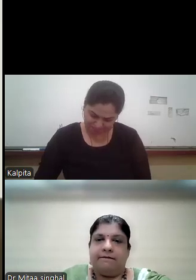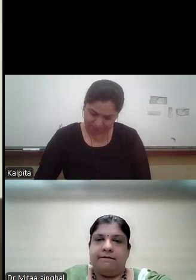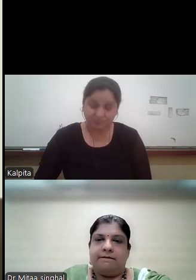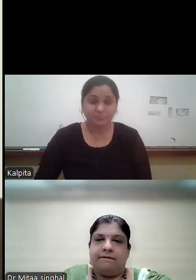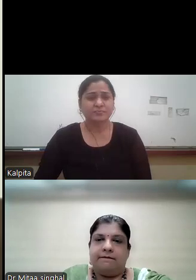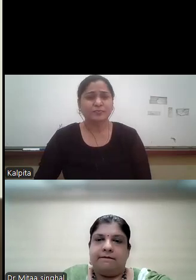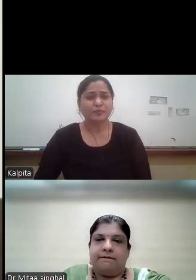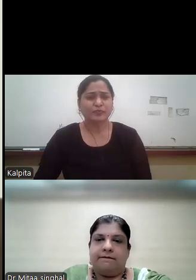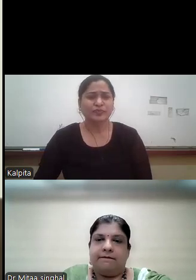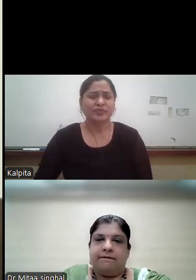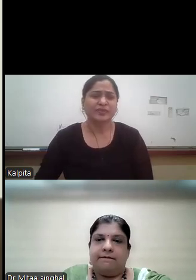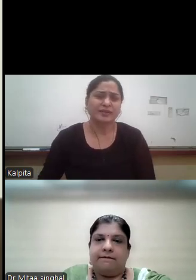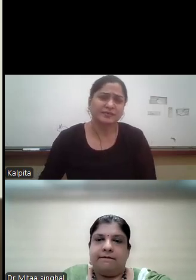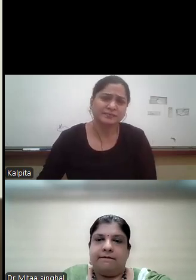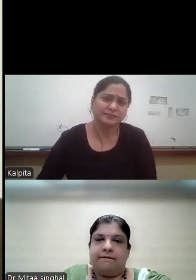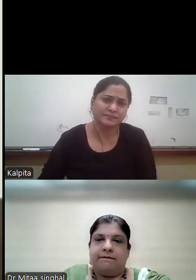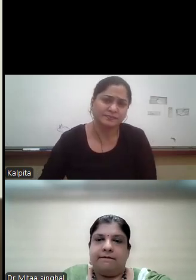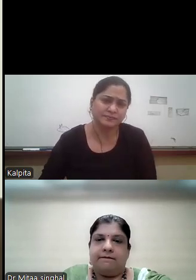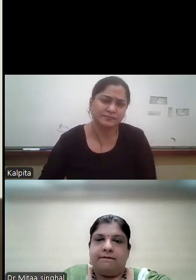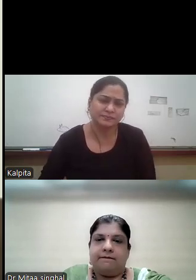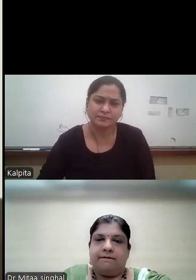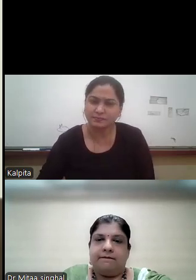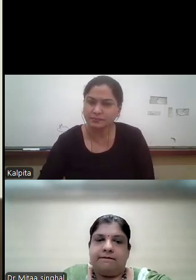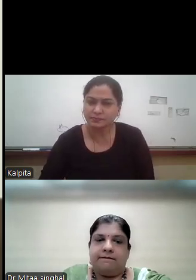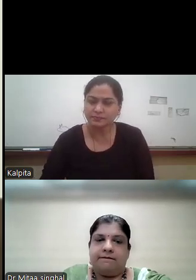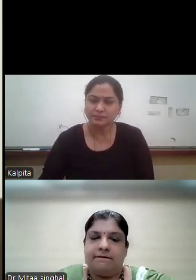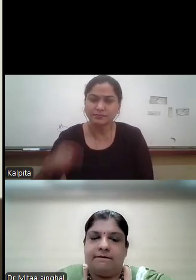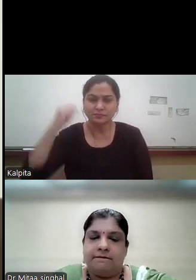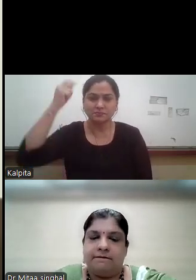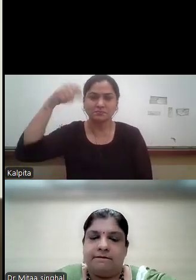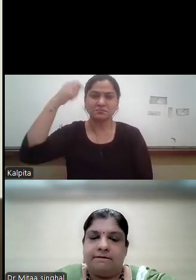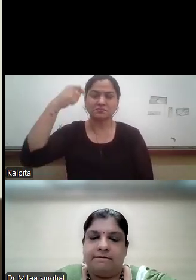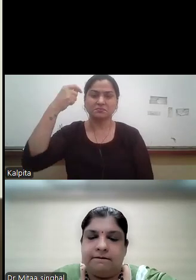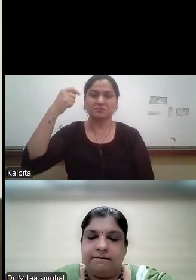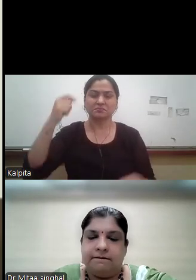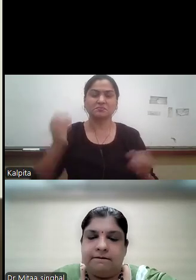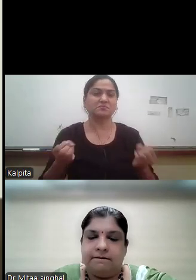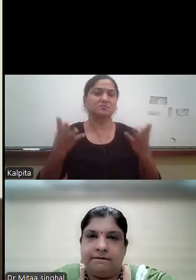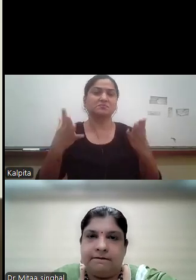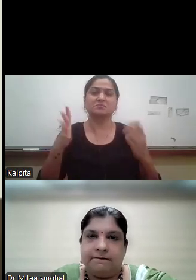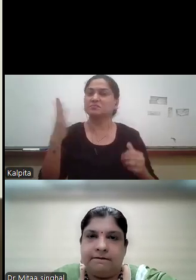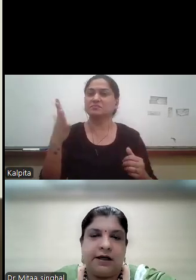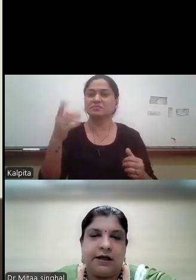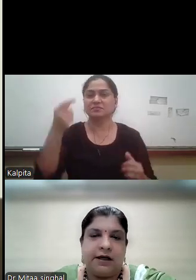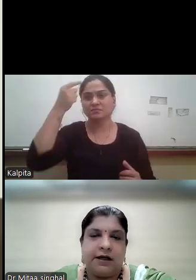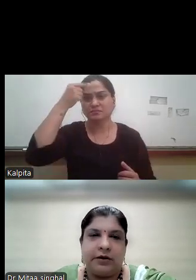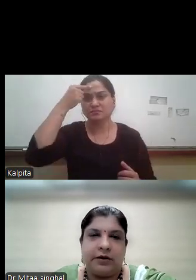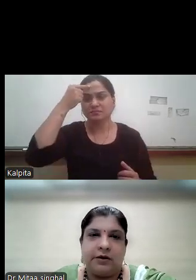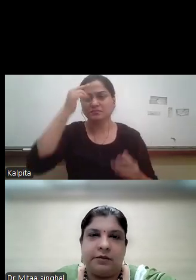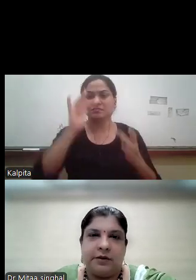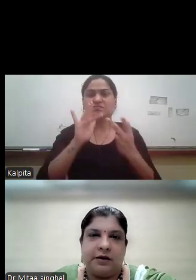Yeah, yes, ma'am. But the video is not yet started playing. I think the network